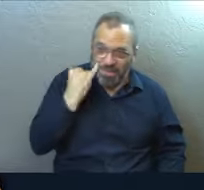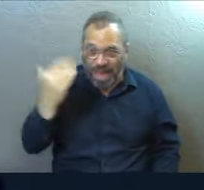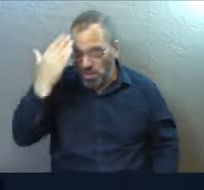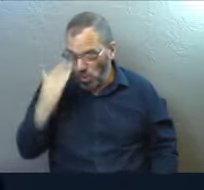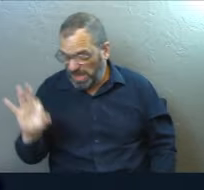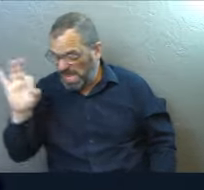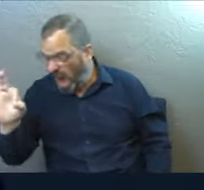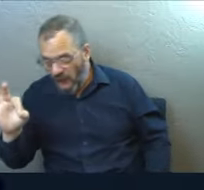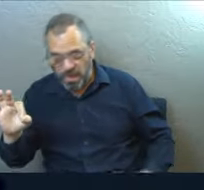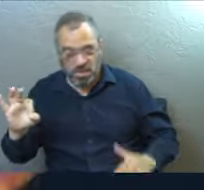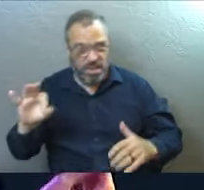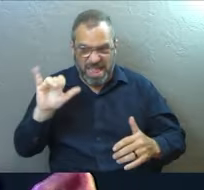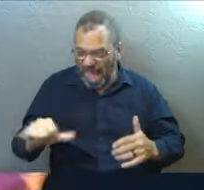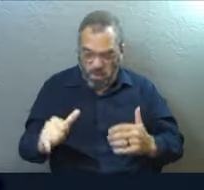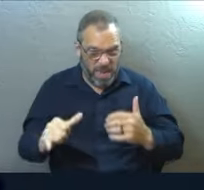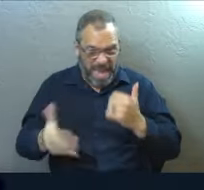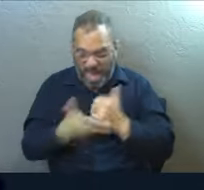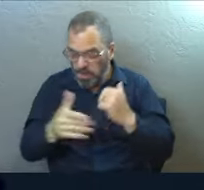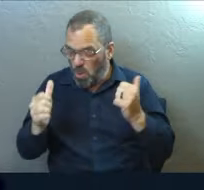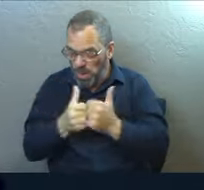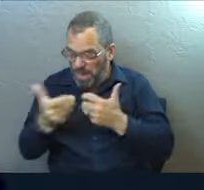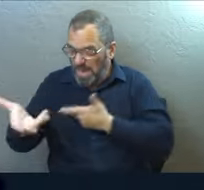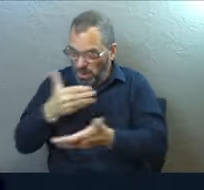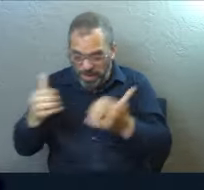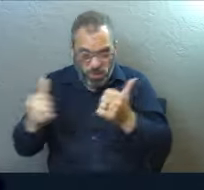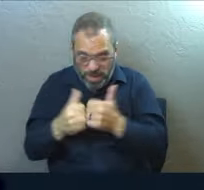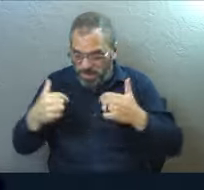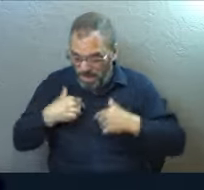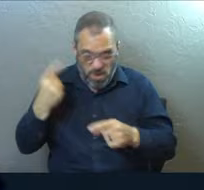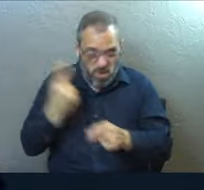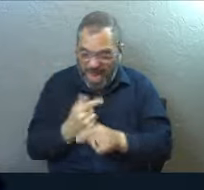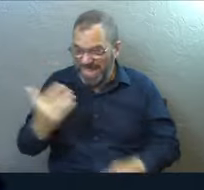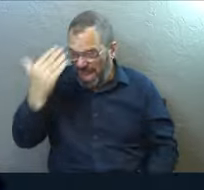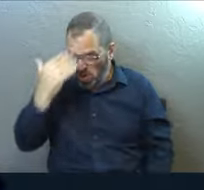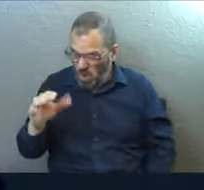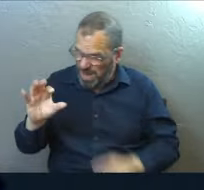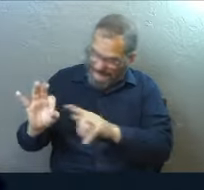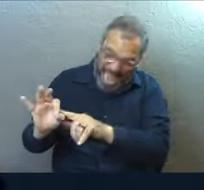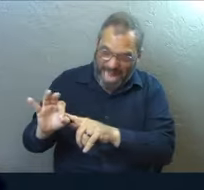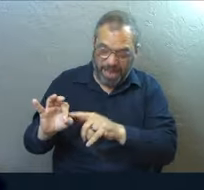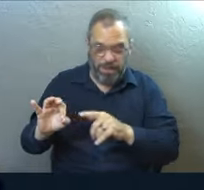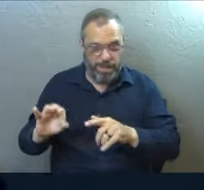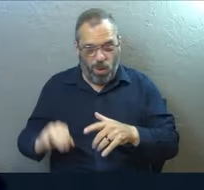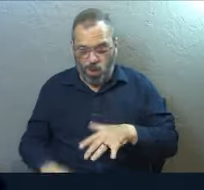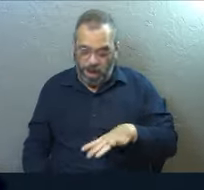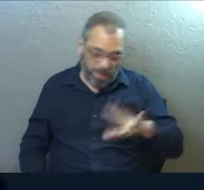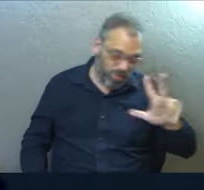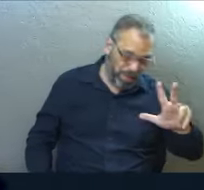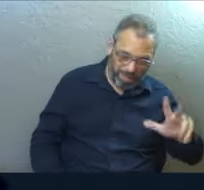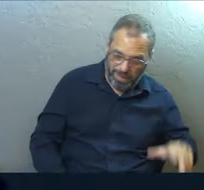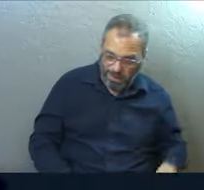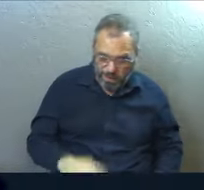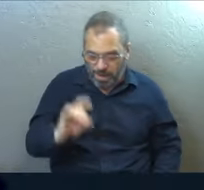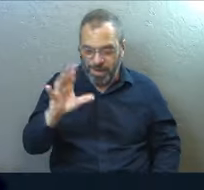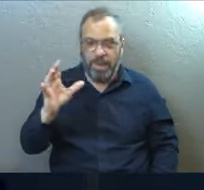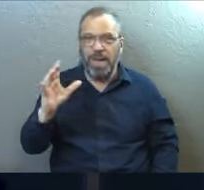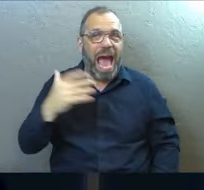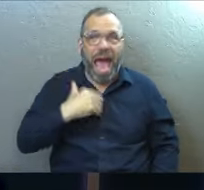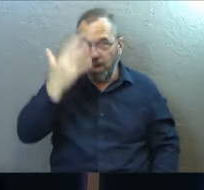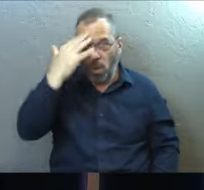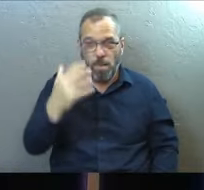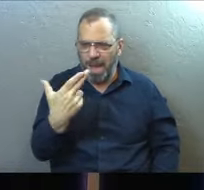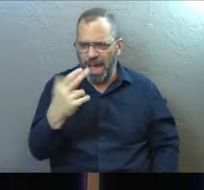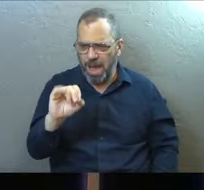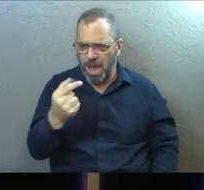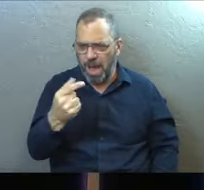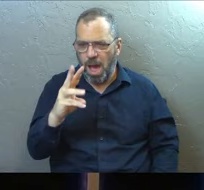I was a 9, then that would help them with interacting with me, right? Because they would know how it is that I act and how I operate. I know my